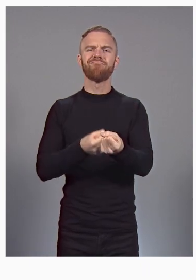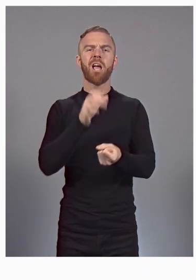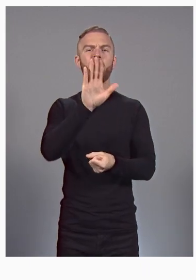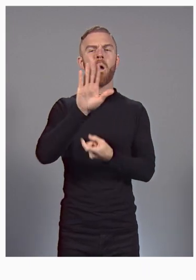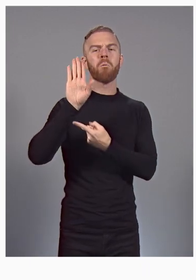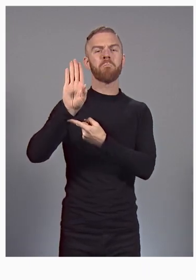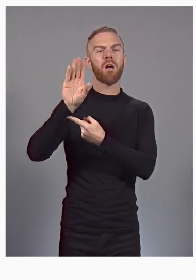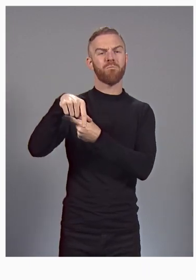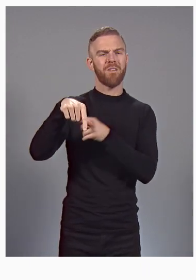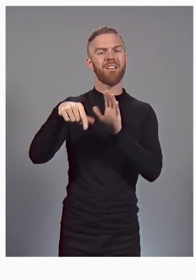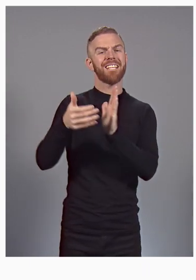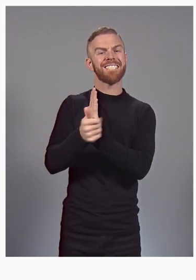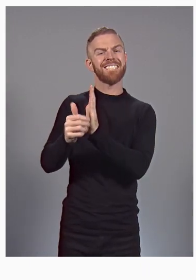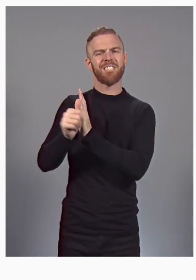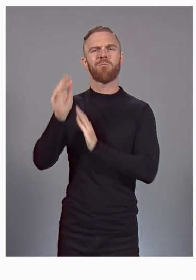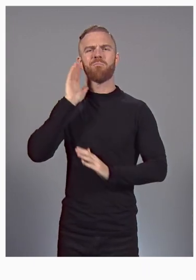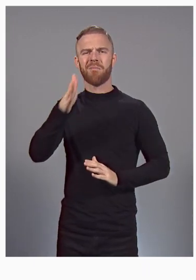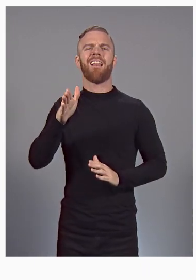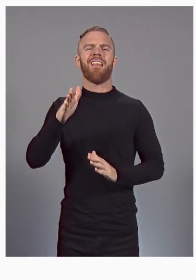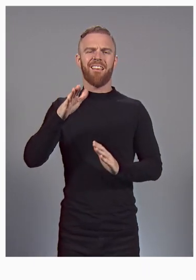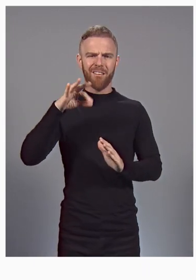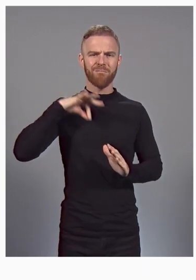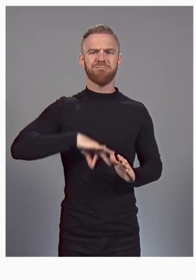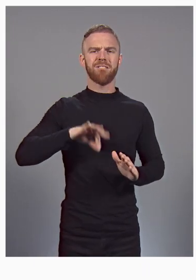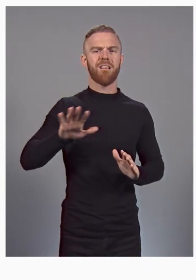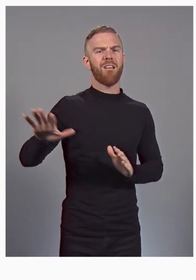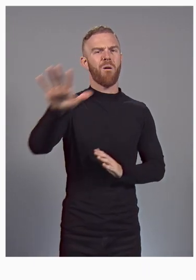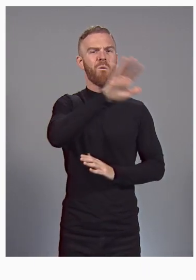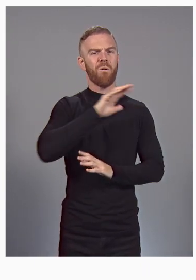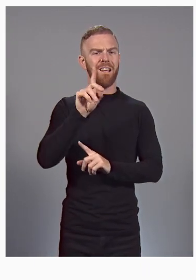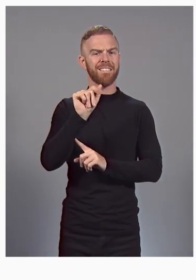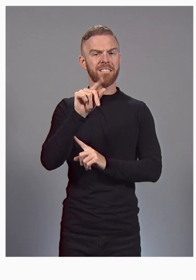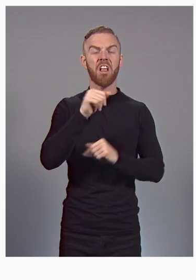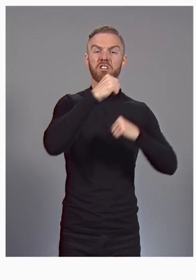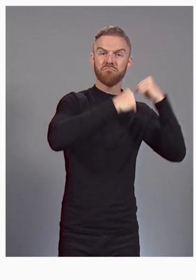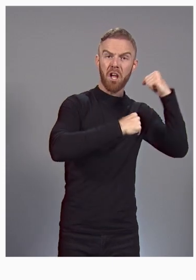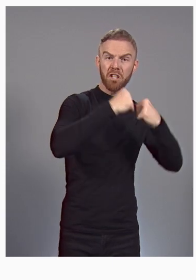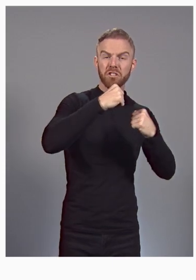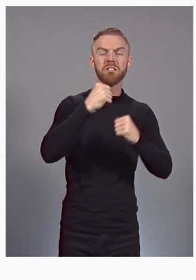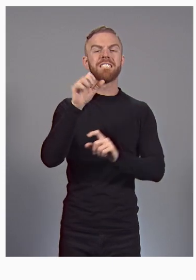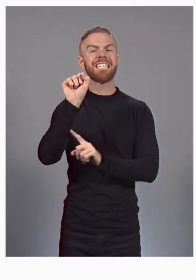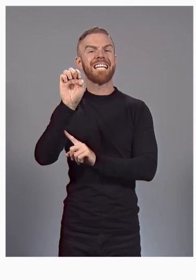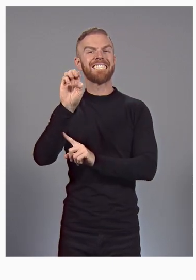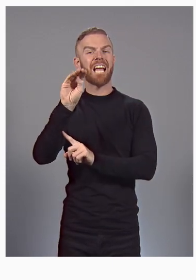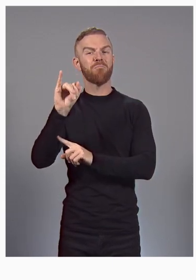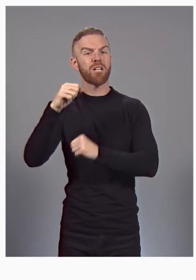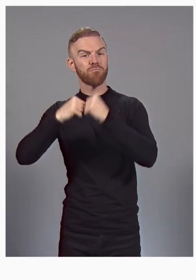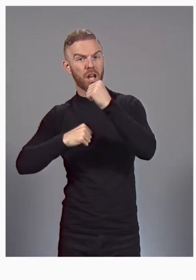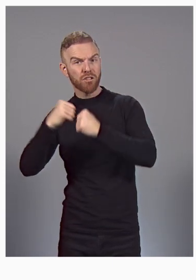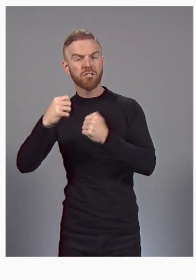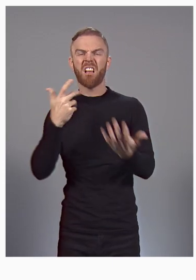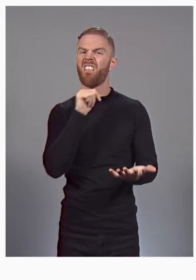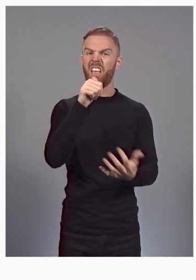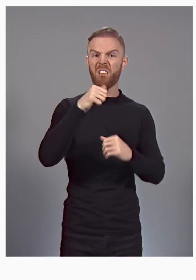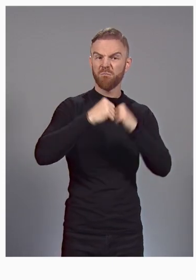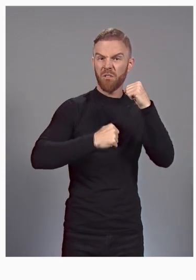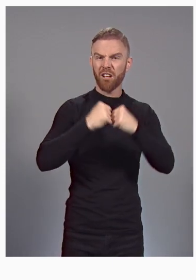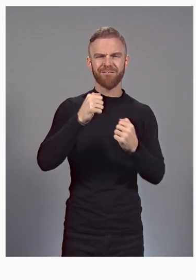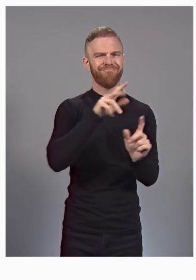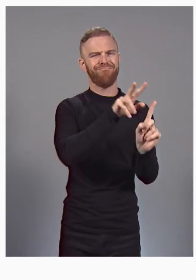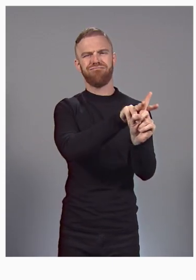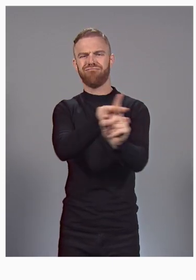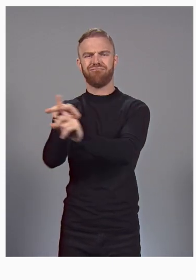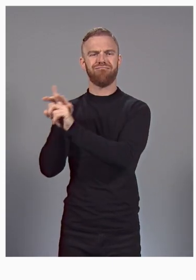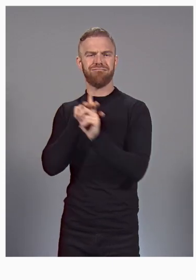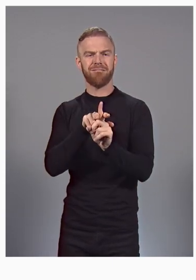pay off across all your data, from structured to semi-structured to unstructured. It is